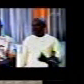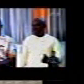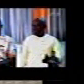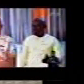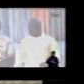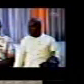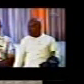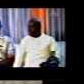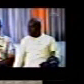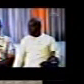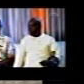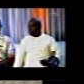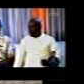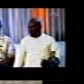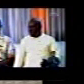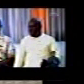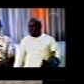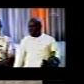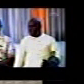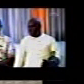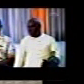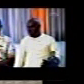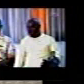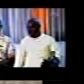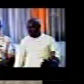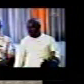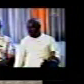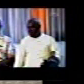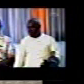of his word in Jesus' name.